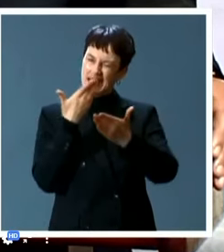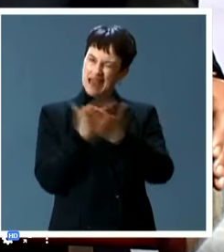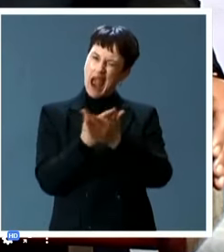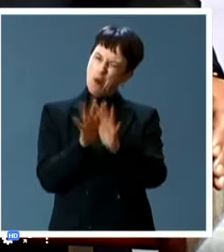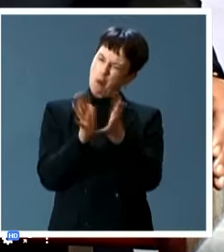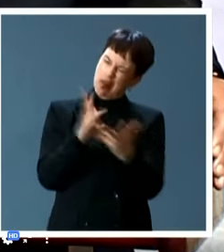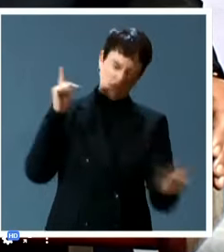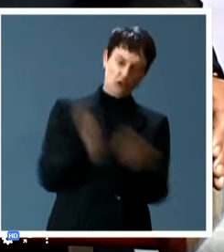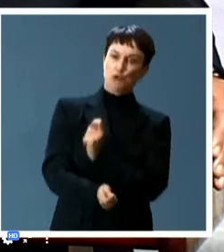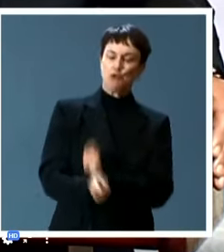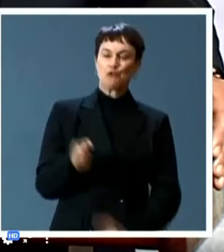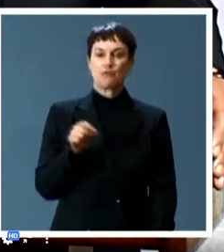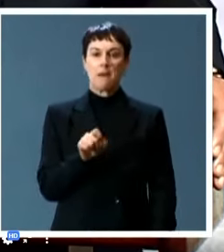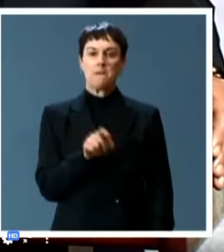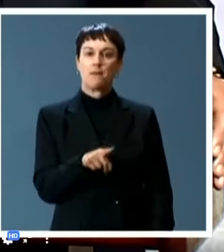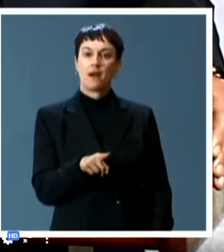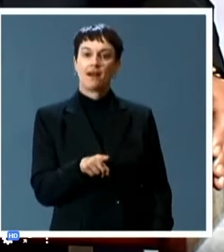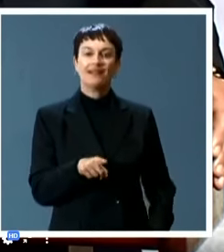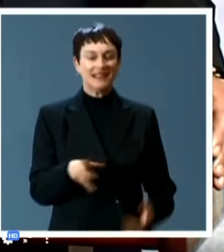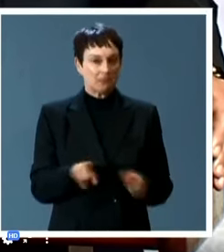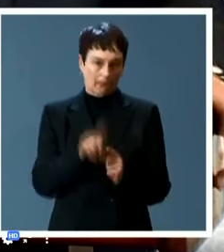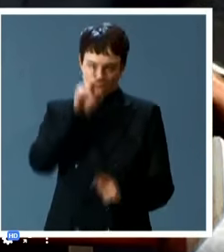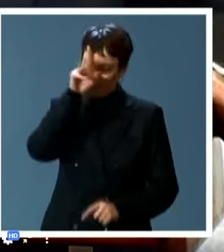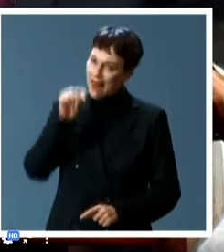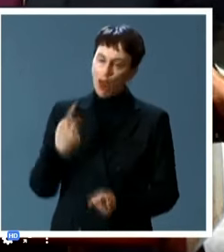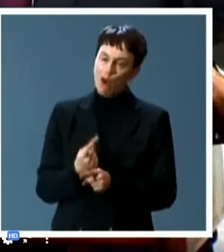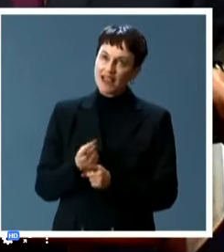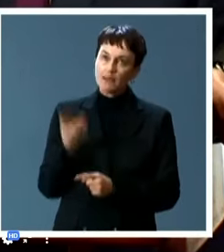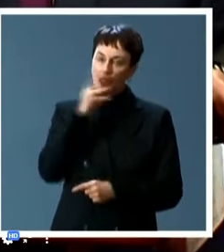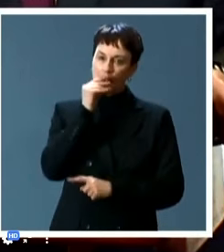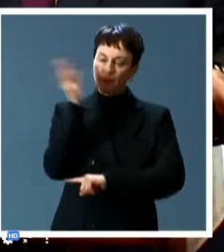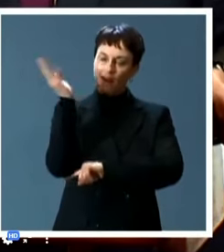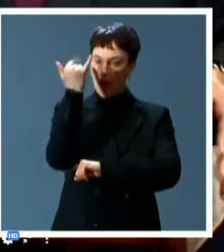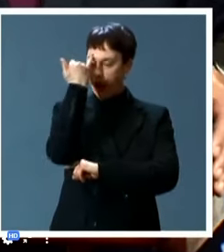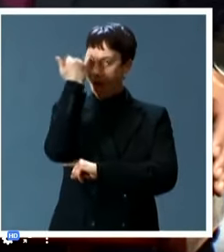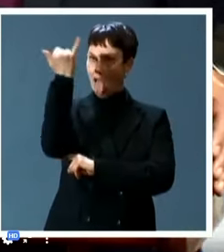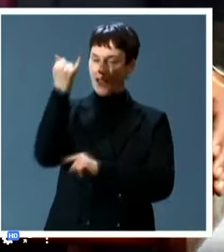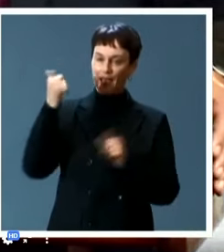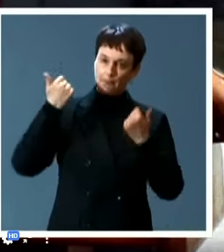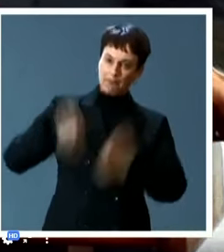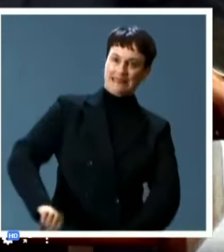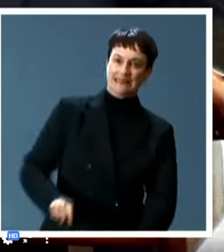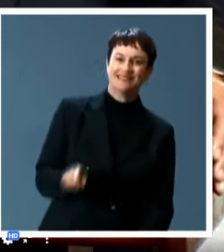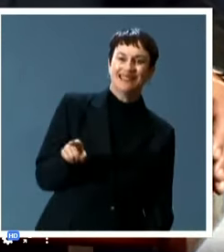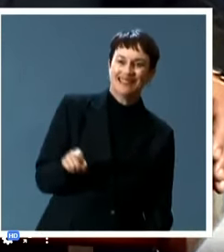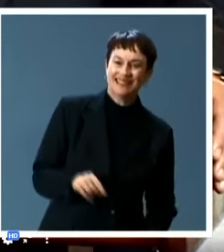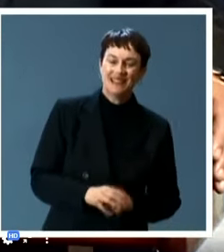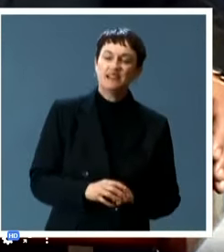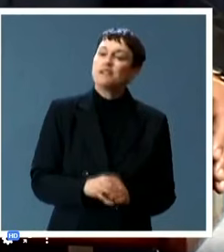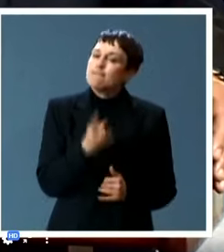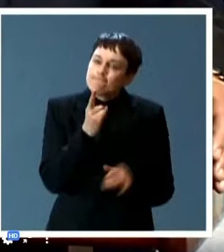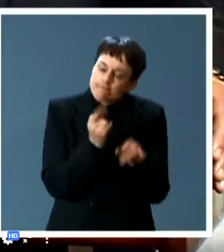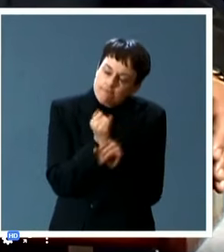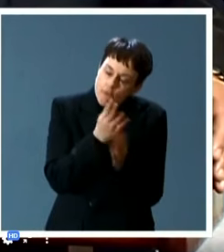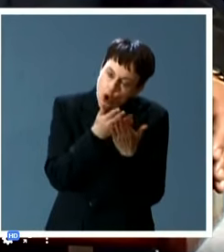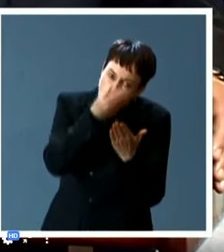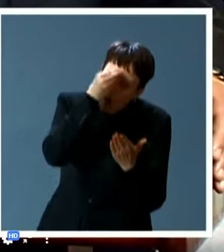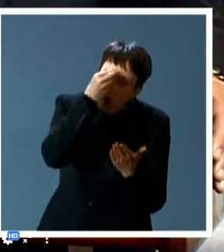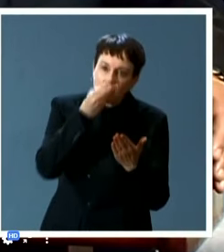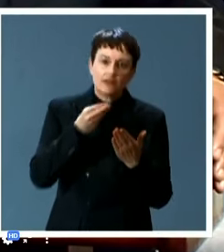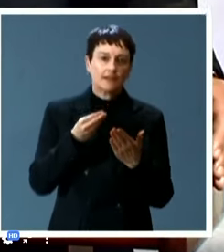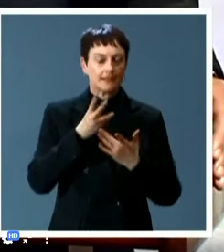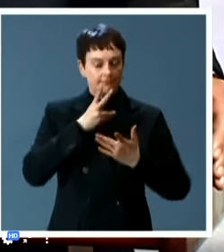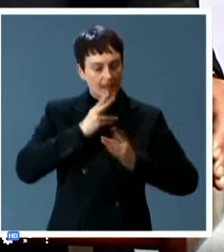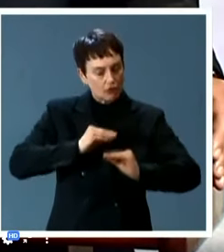As always, he said it first. Governments must prioritize equal access from early learning to